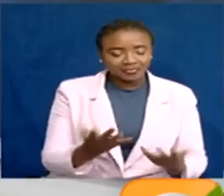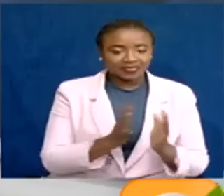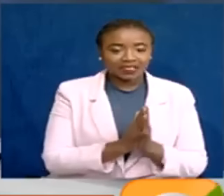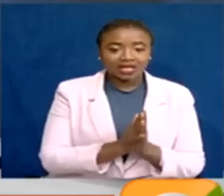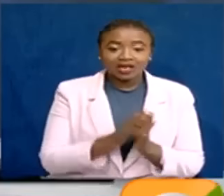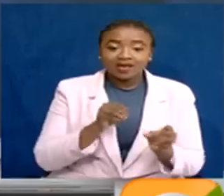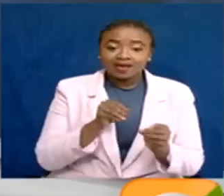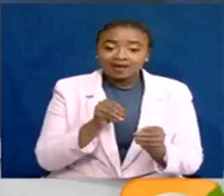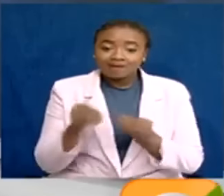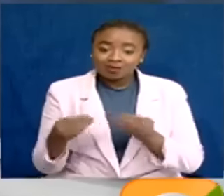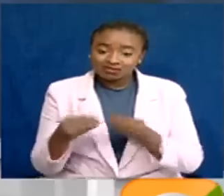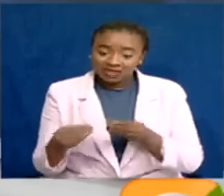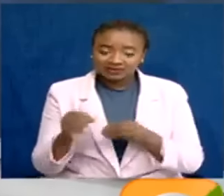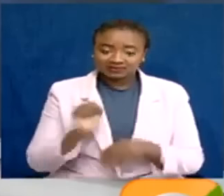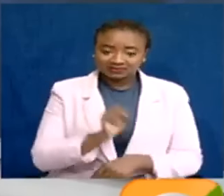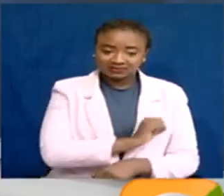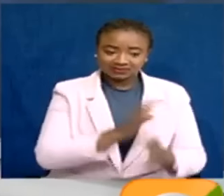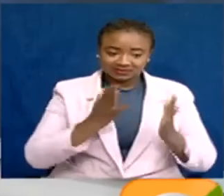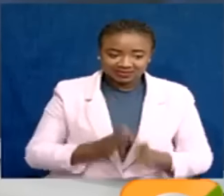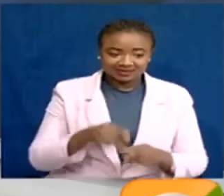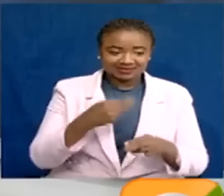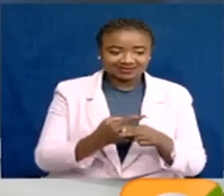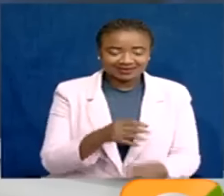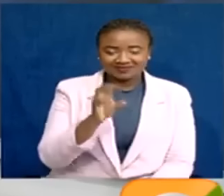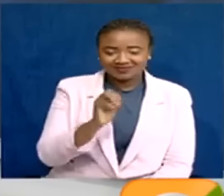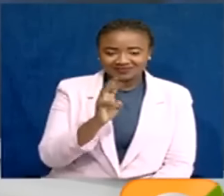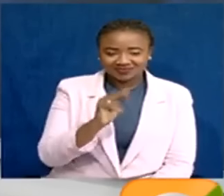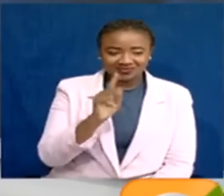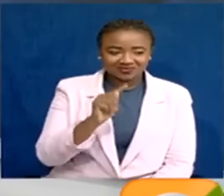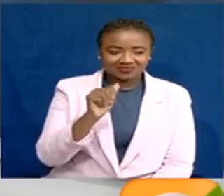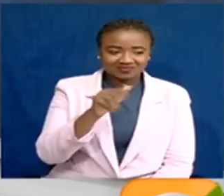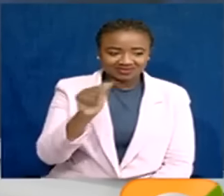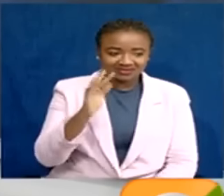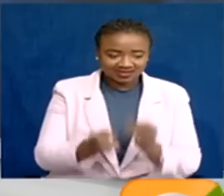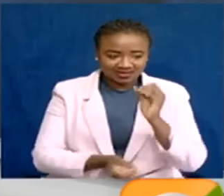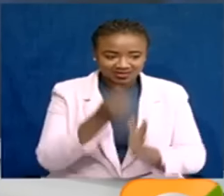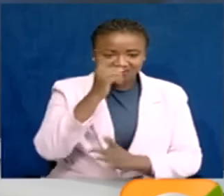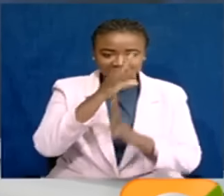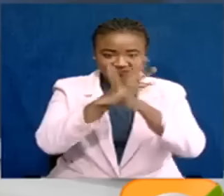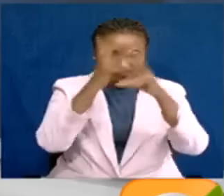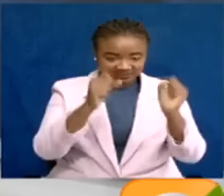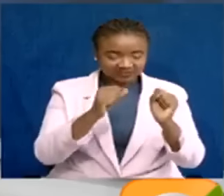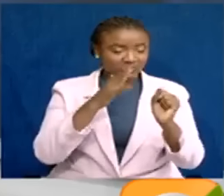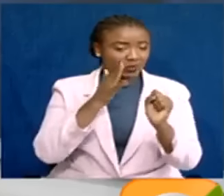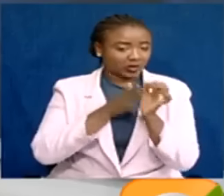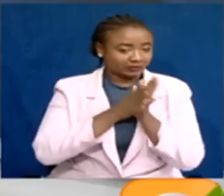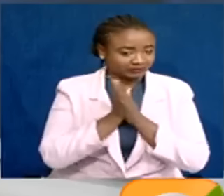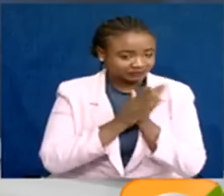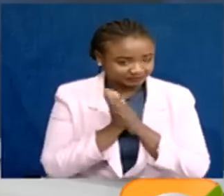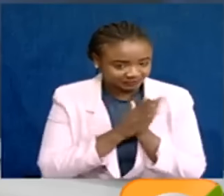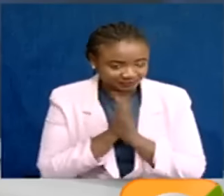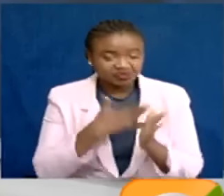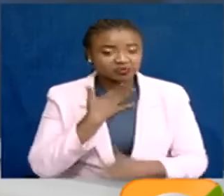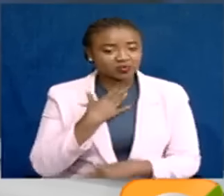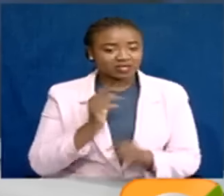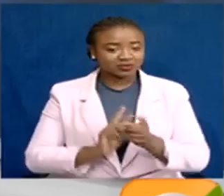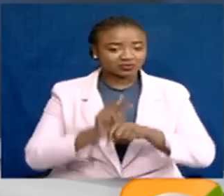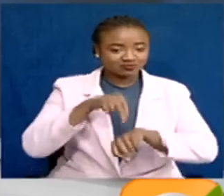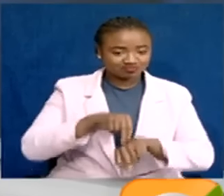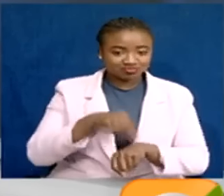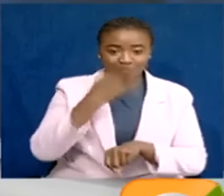Busia Senator and activist Okiyah Omtatah has officially launched his presidential exploratory mission by establishing